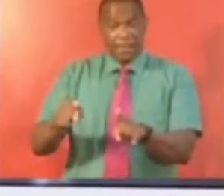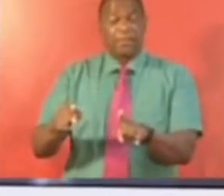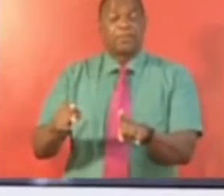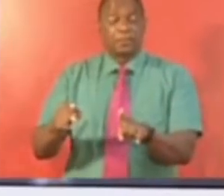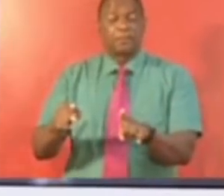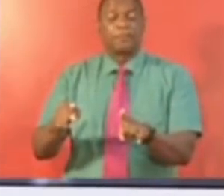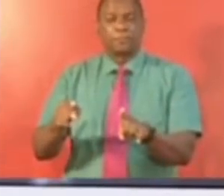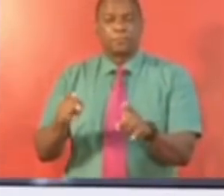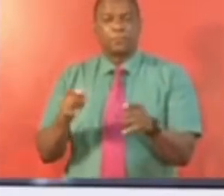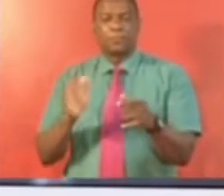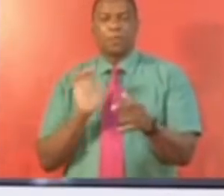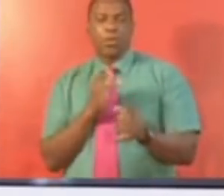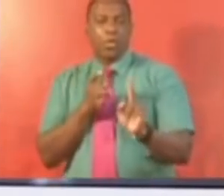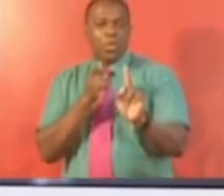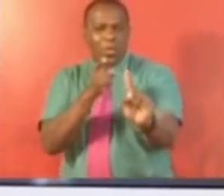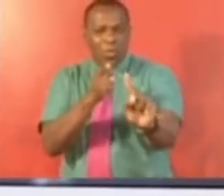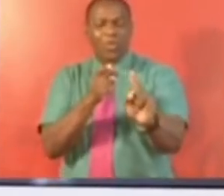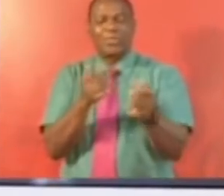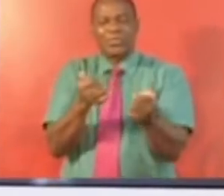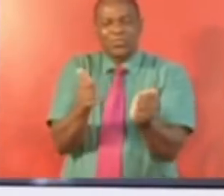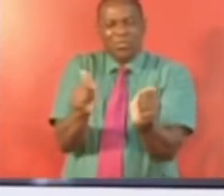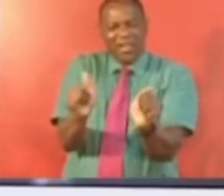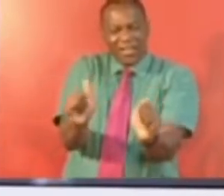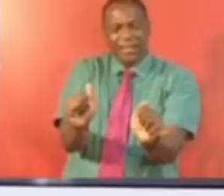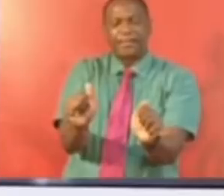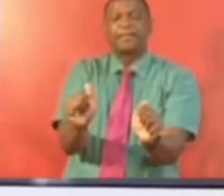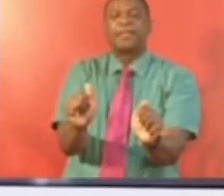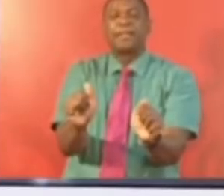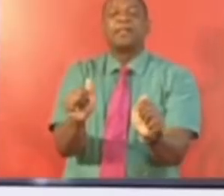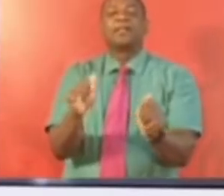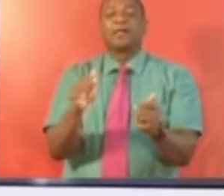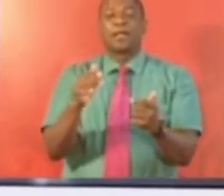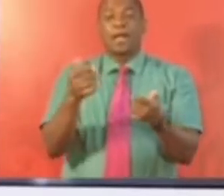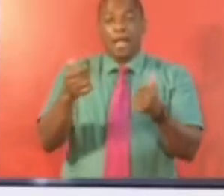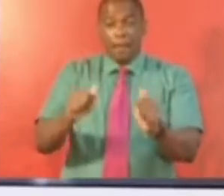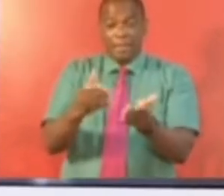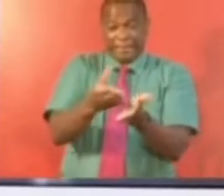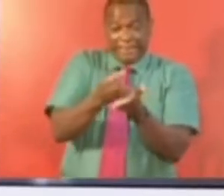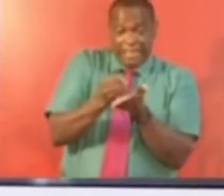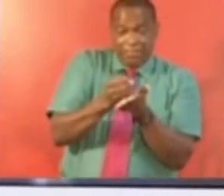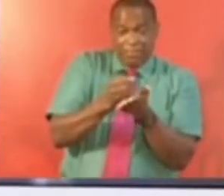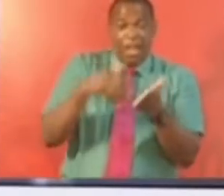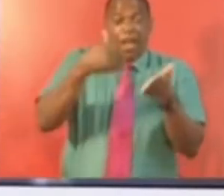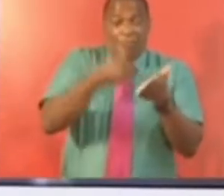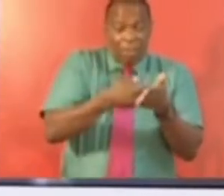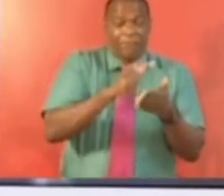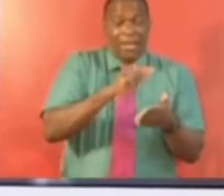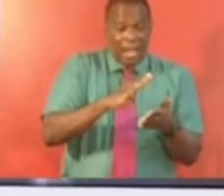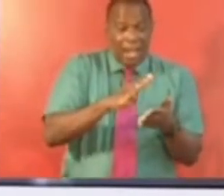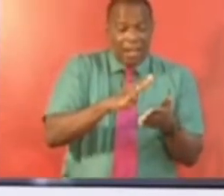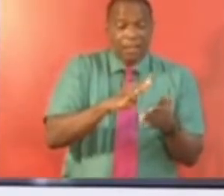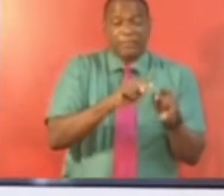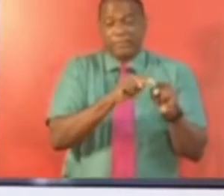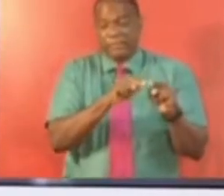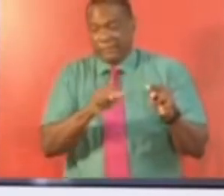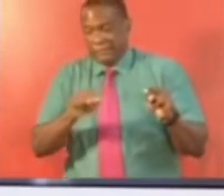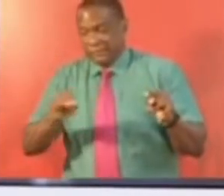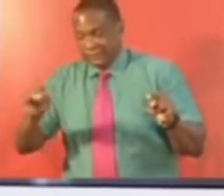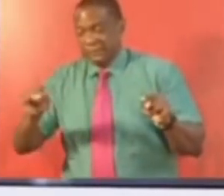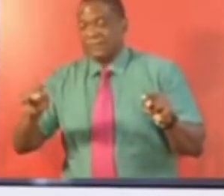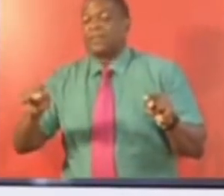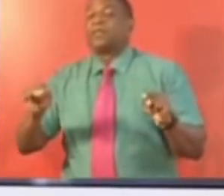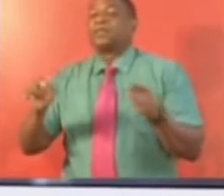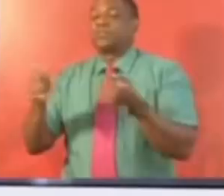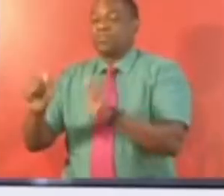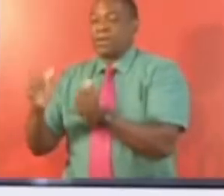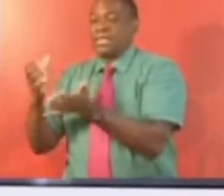we are aiming for is for when that sample gets to a lab, to the time that the result is generated is a period 24 to 48